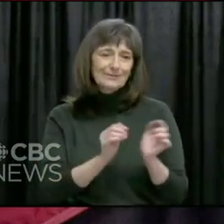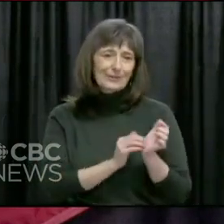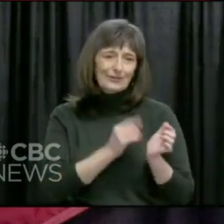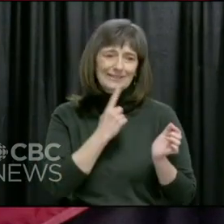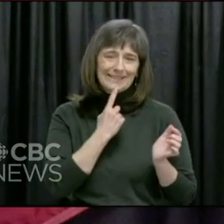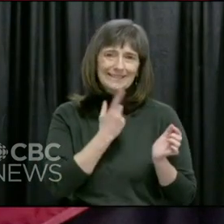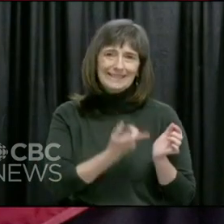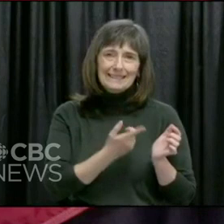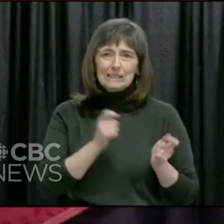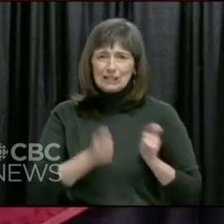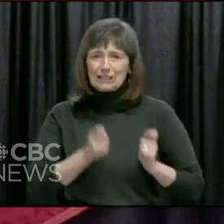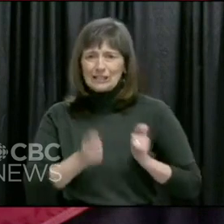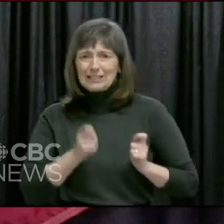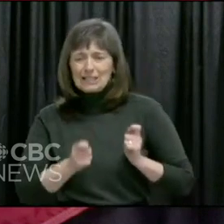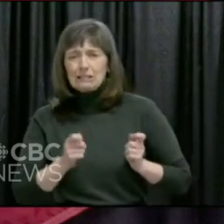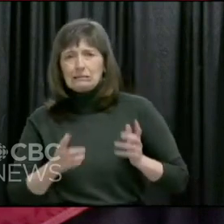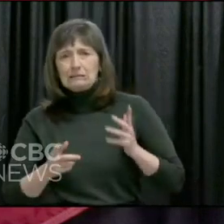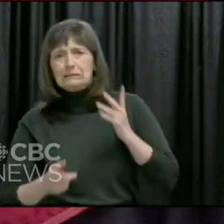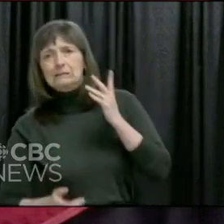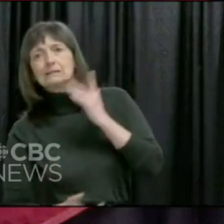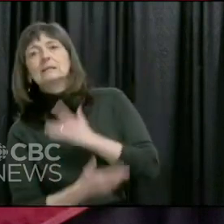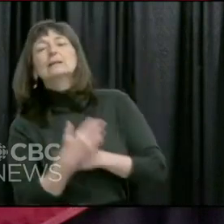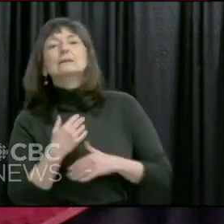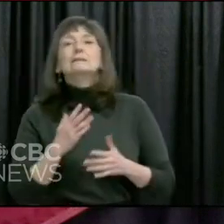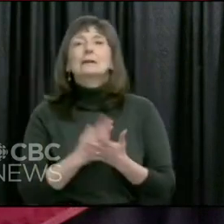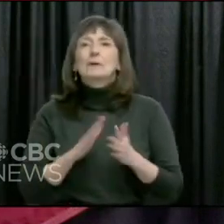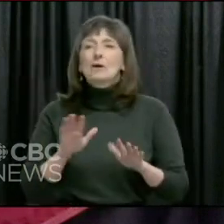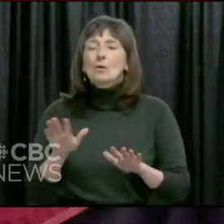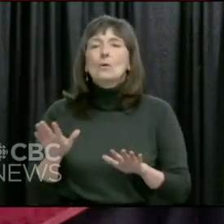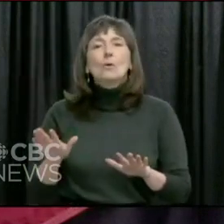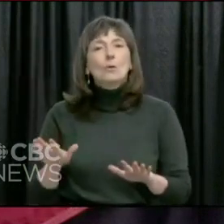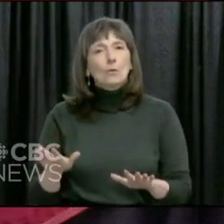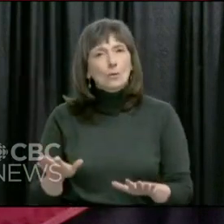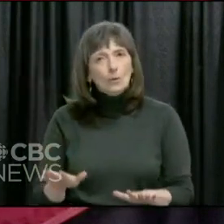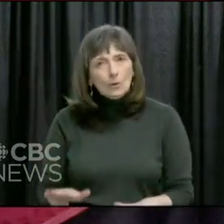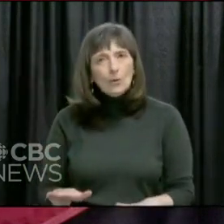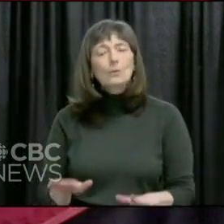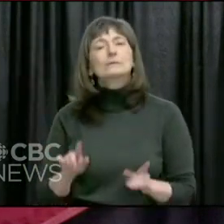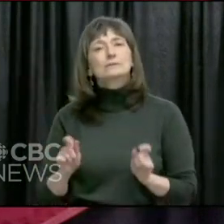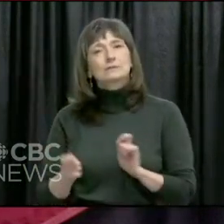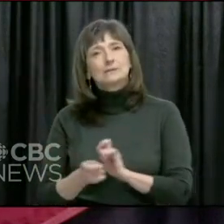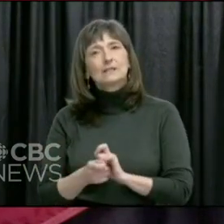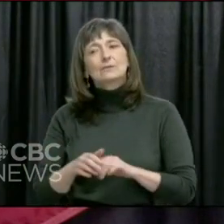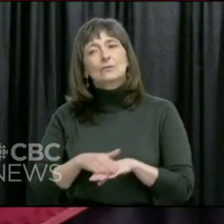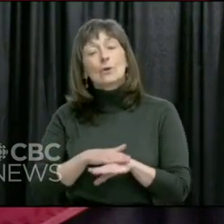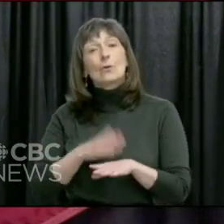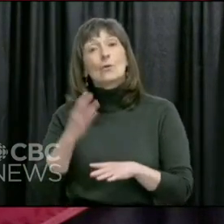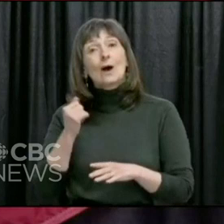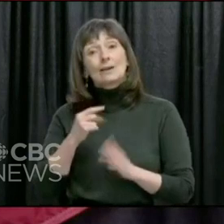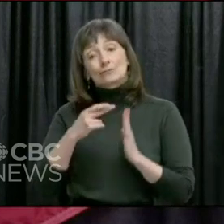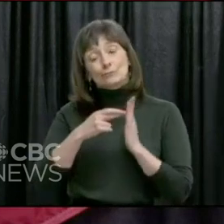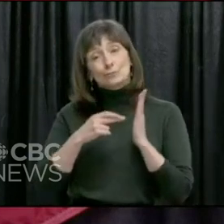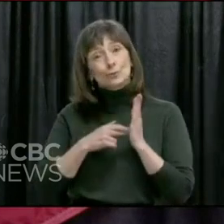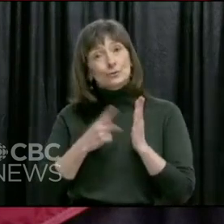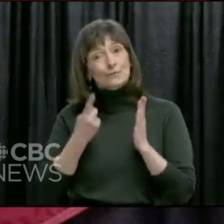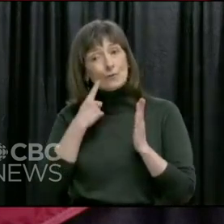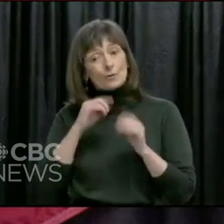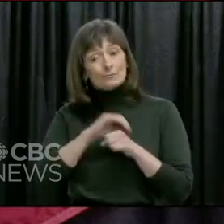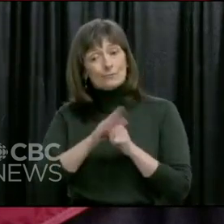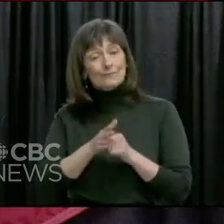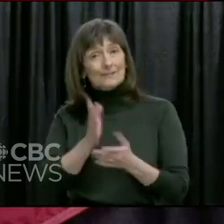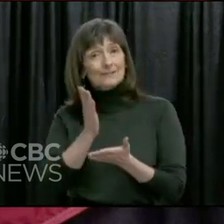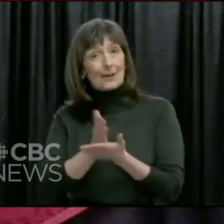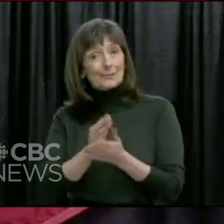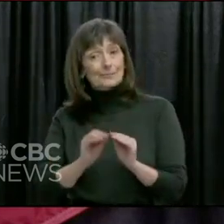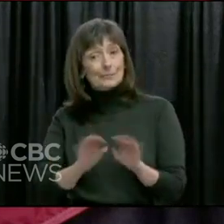the changes that have been and special measures that have been put in place are put there to stop the spread of COVID-19 in our